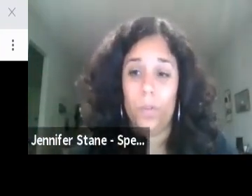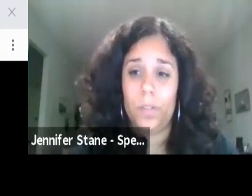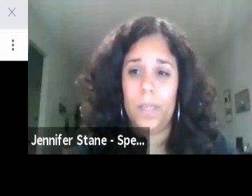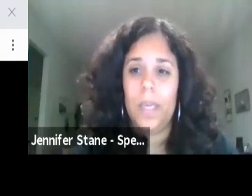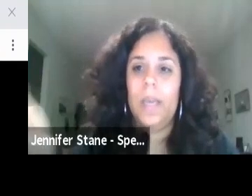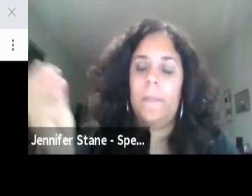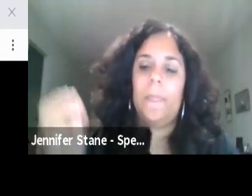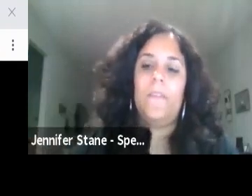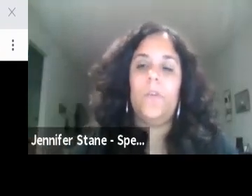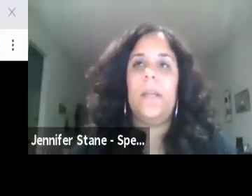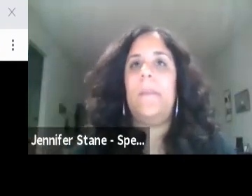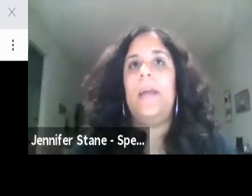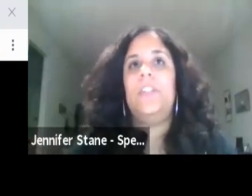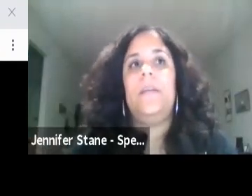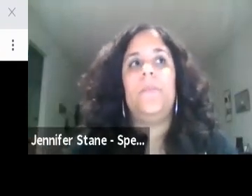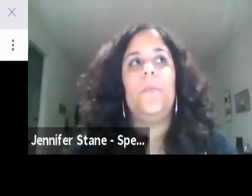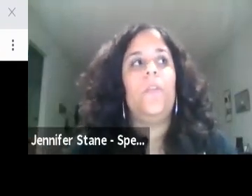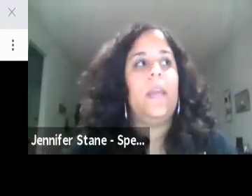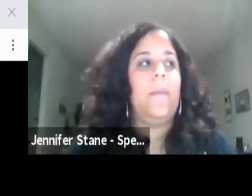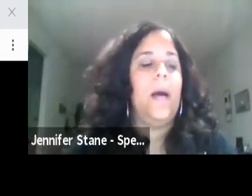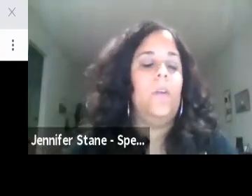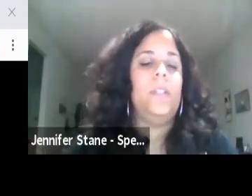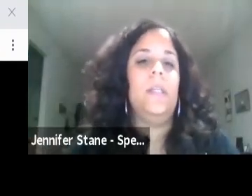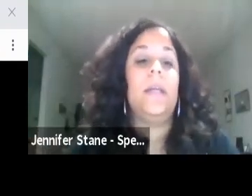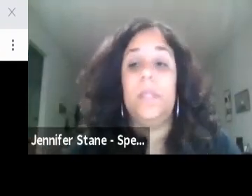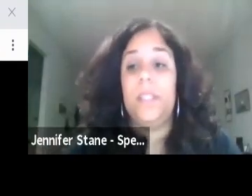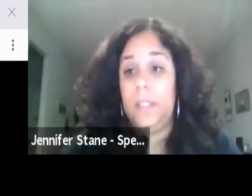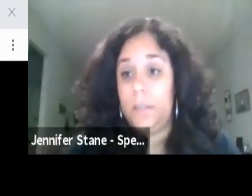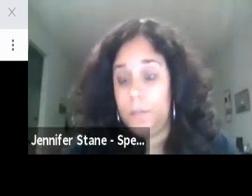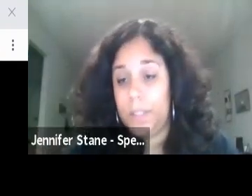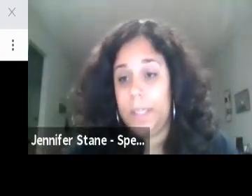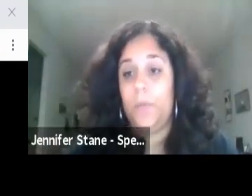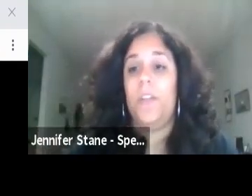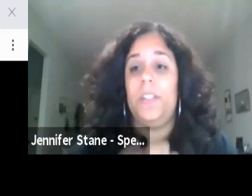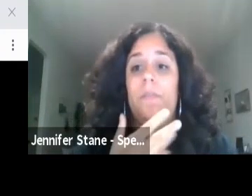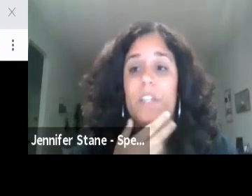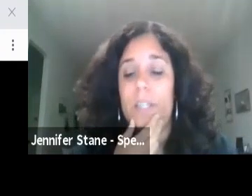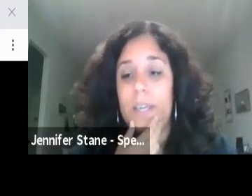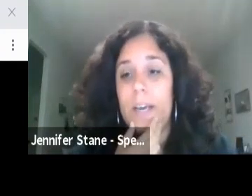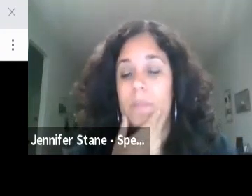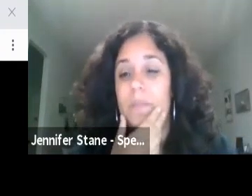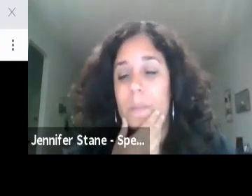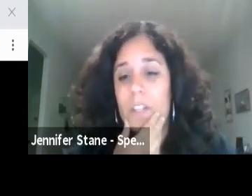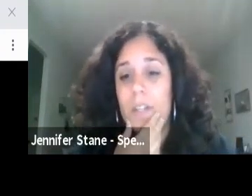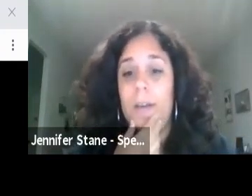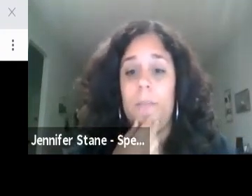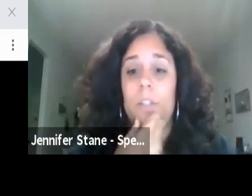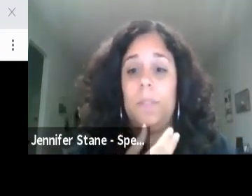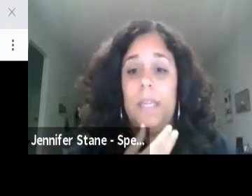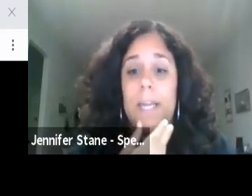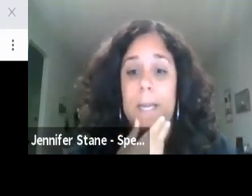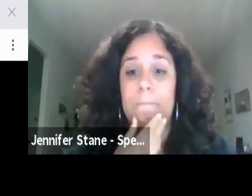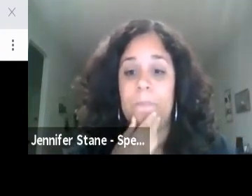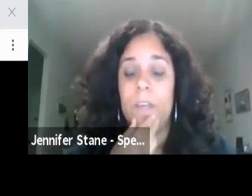with wounds, if you could imagine, when you think about gum disease, for example, if there's infection in the gums, inflammation in the gums,